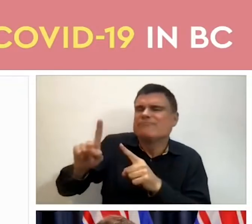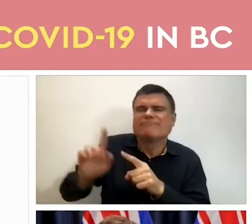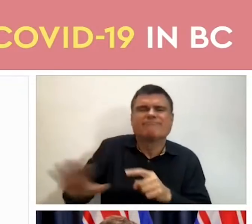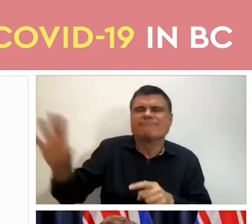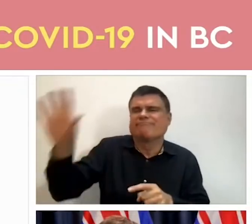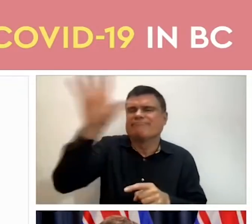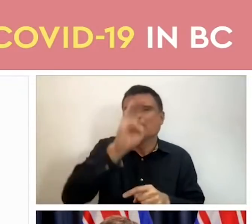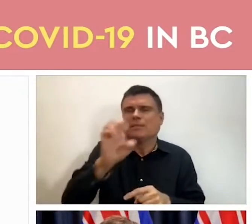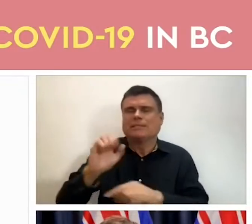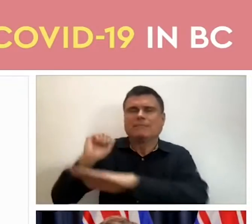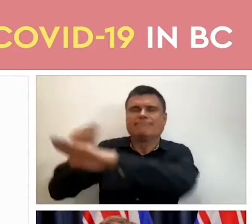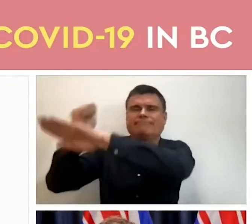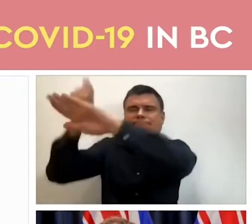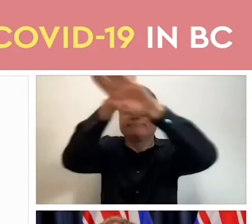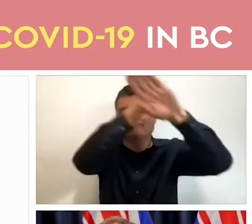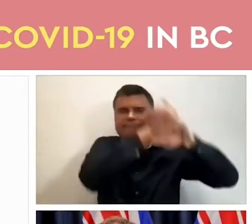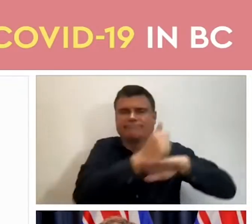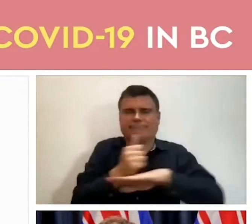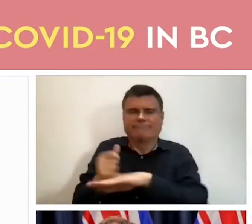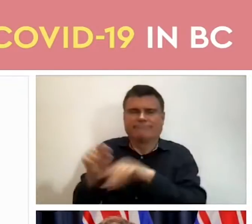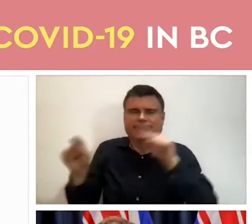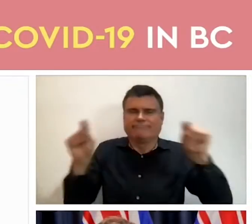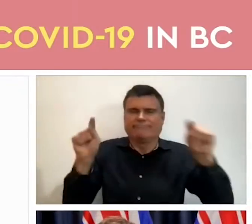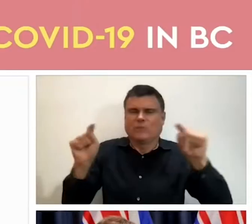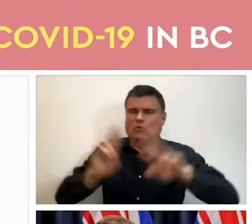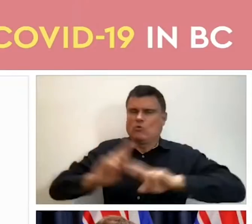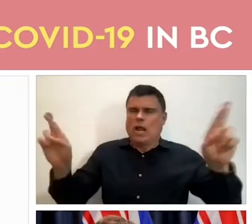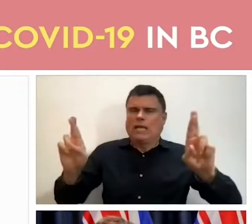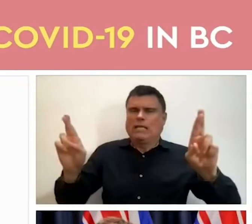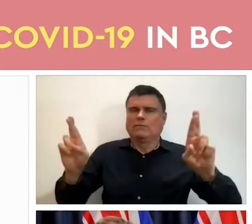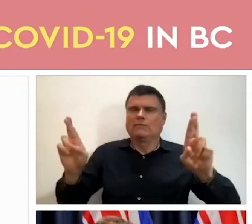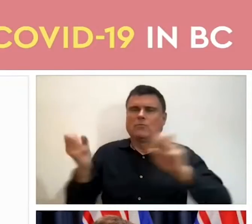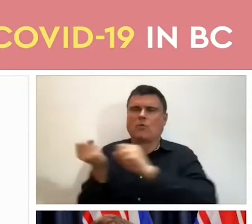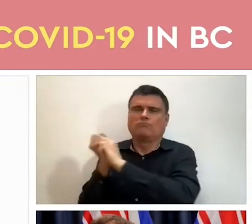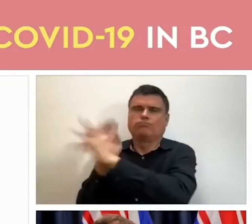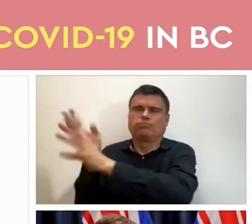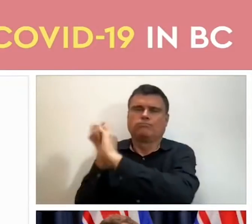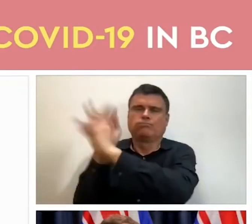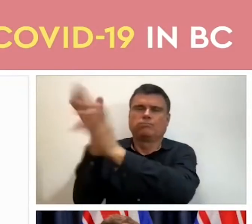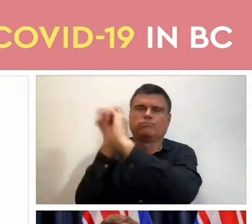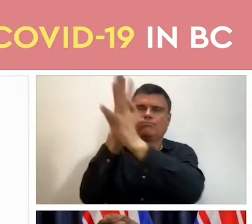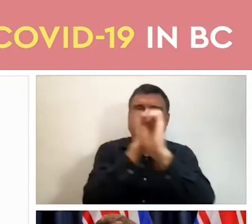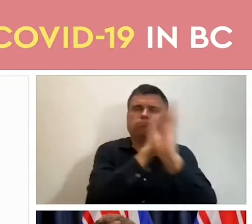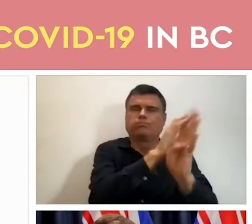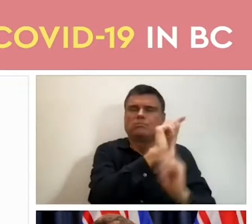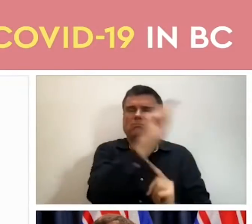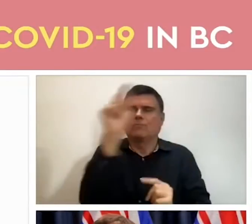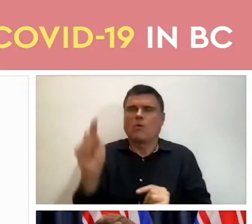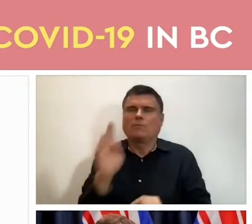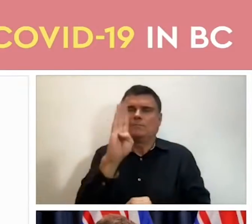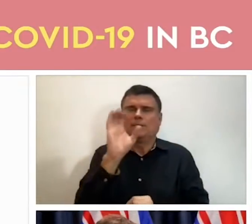that have made our vaccination campaign so successful. Just to put in context what's required